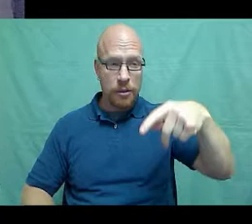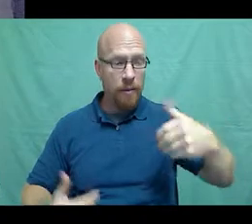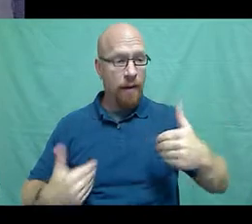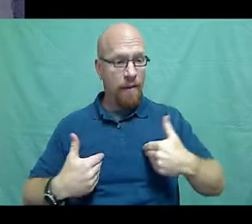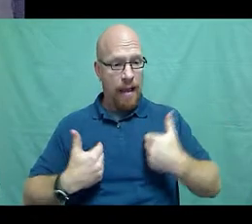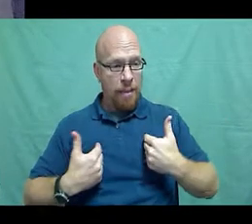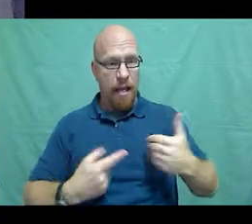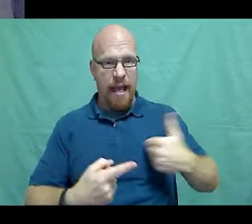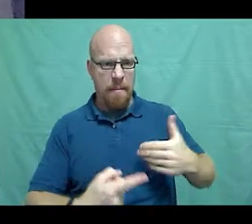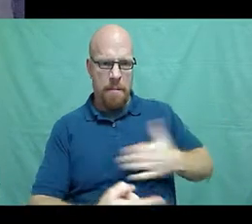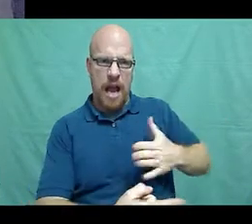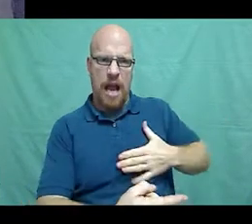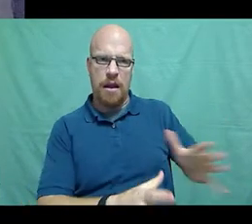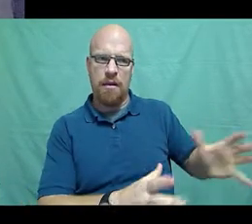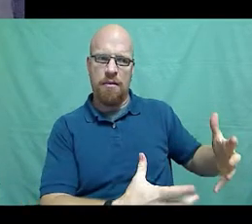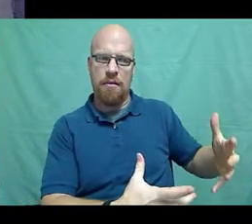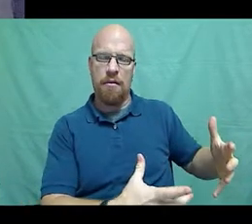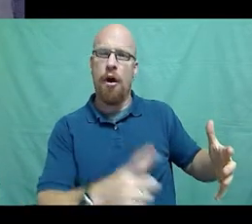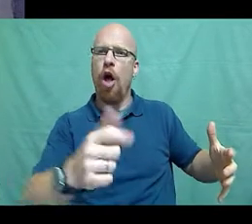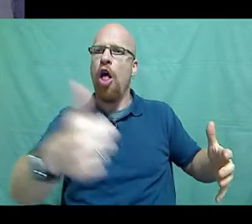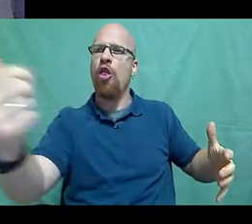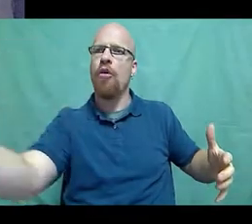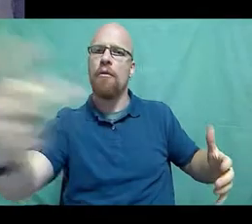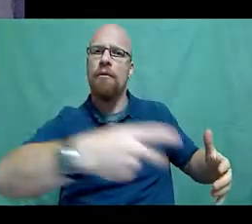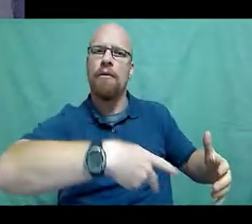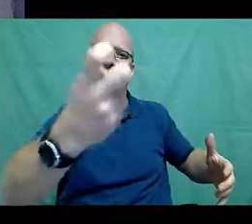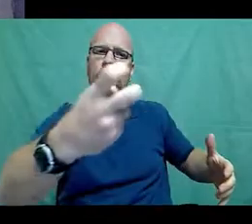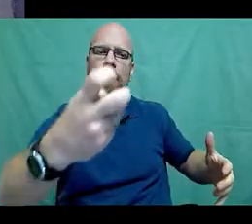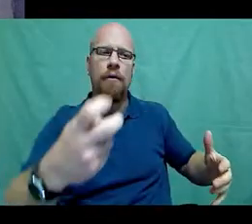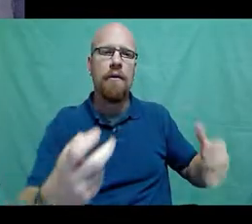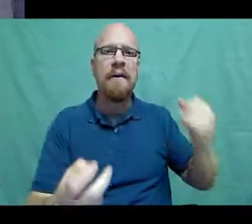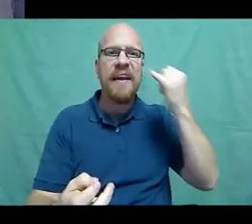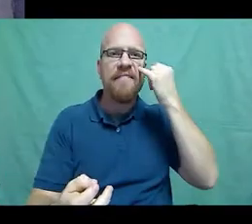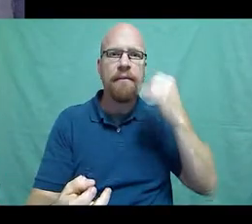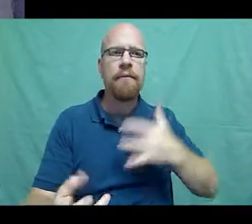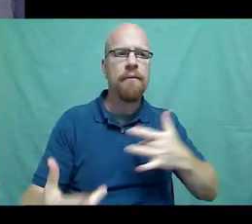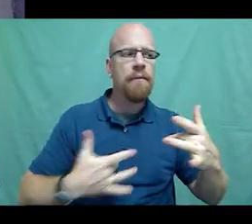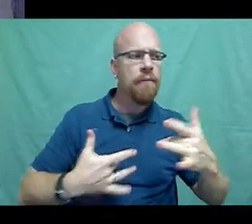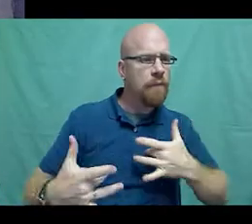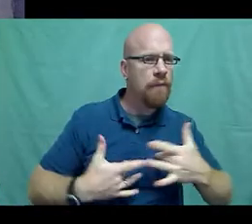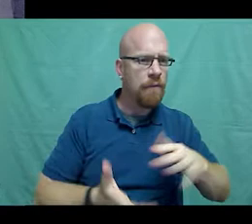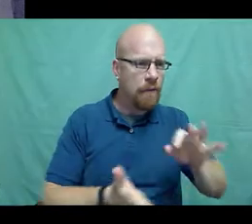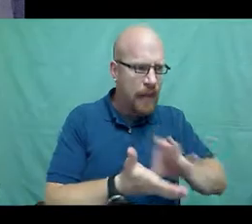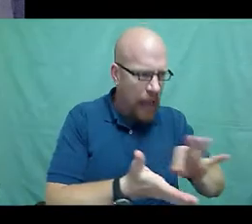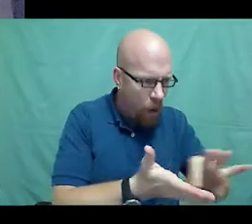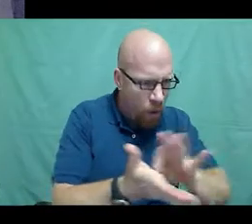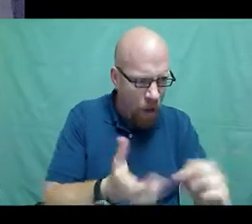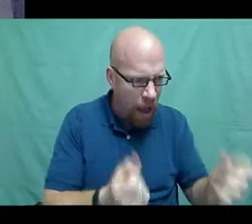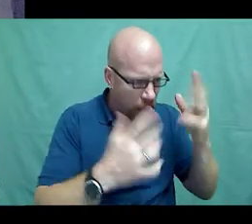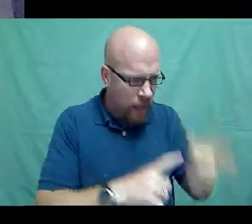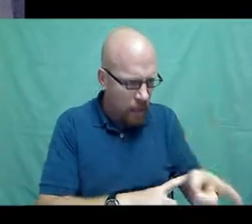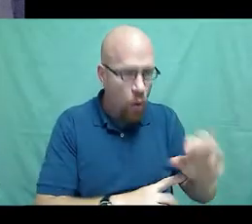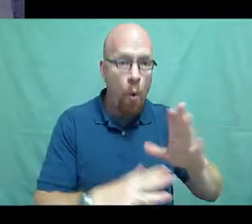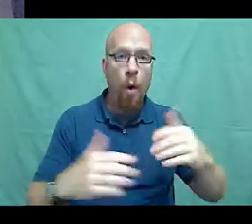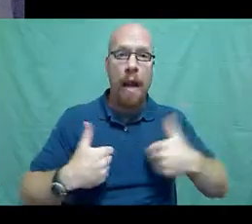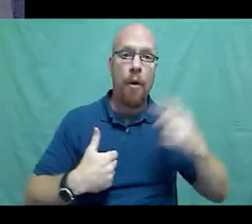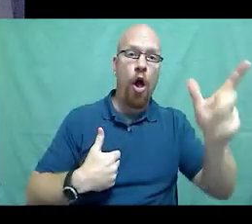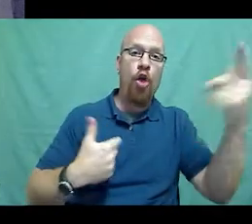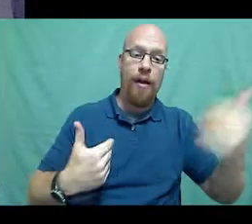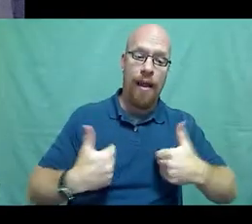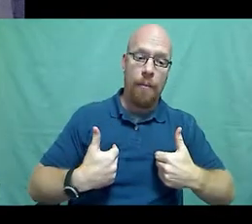fight. Or if we have a herd of sheep, we want to count to make sure we keep our sheep, make sure no one else steals